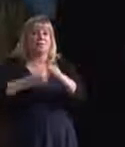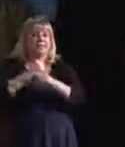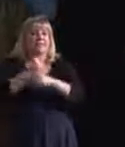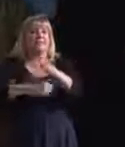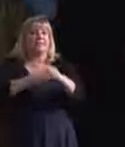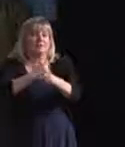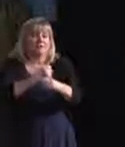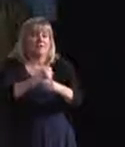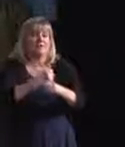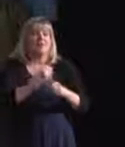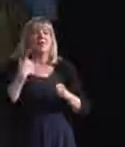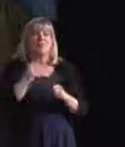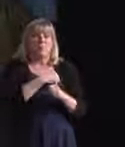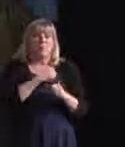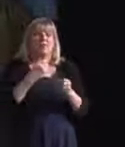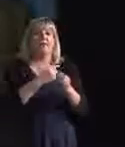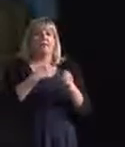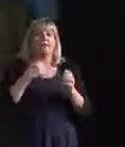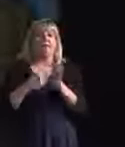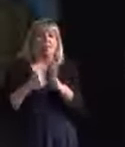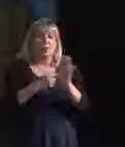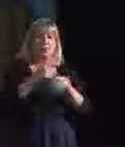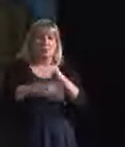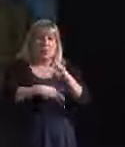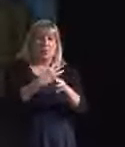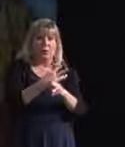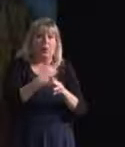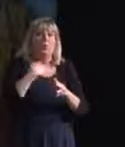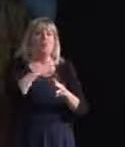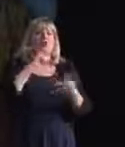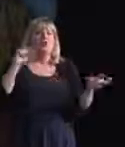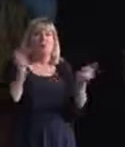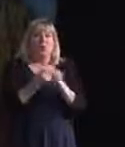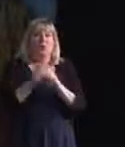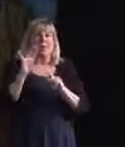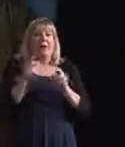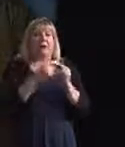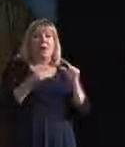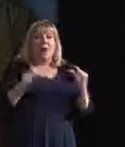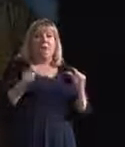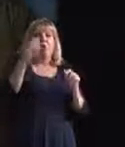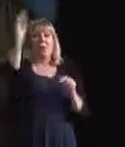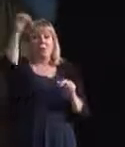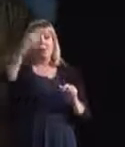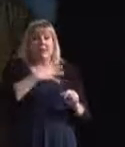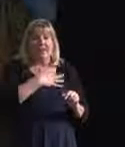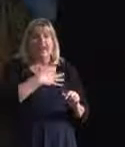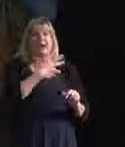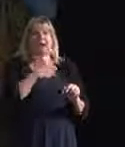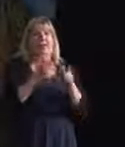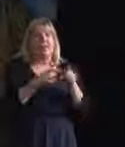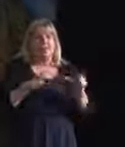even as we tell the saving tale to the world. We are shaped by its grammar of grace and its